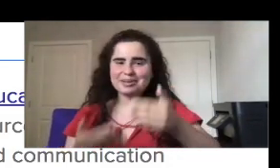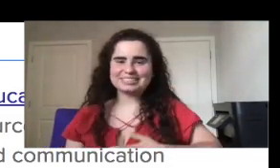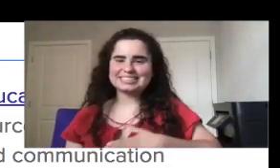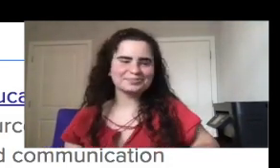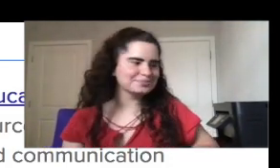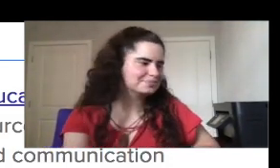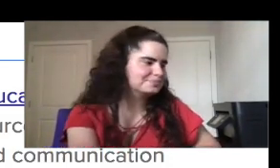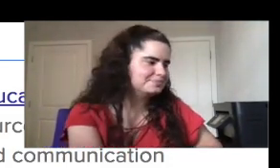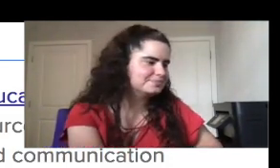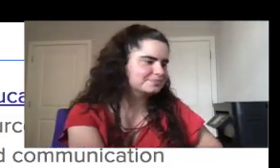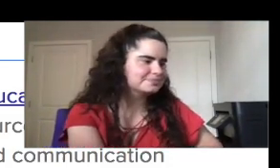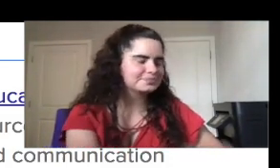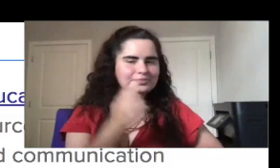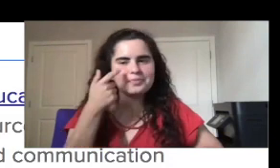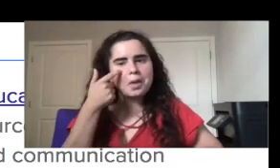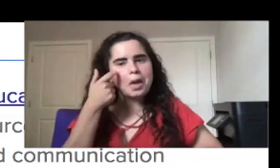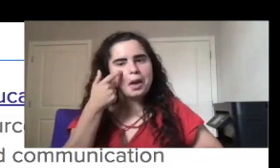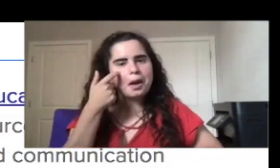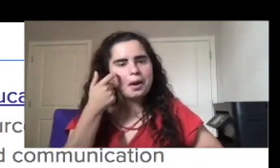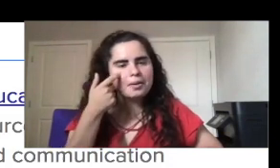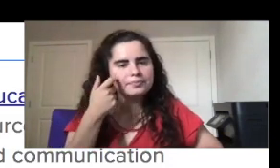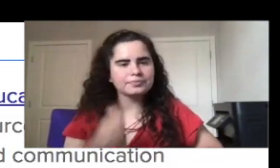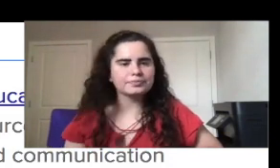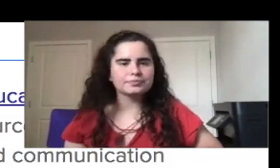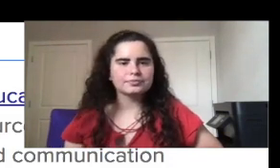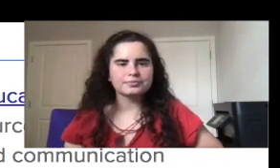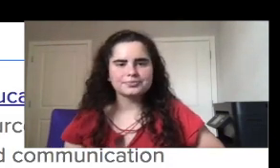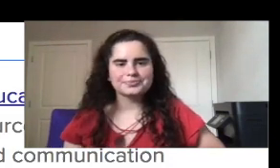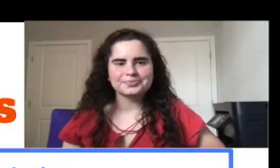day-to-day basis, and it's a great resource. Next slide, please.